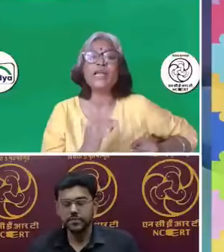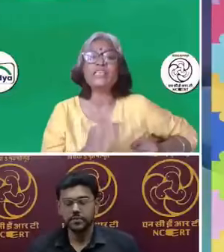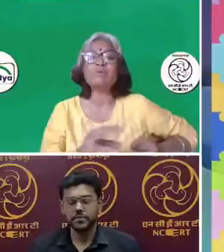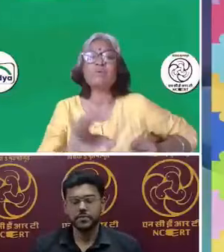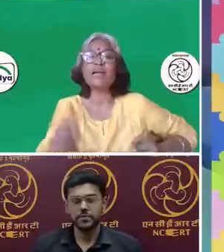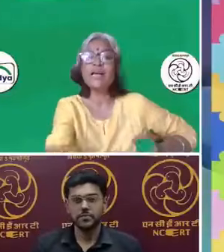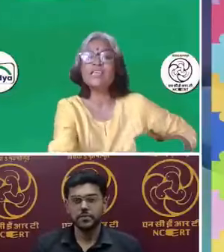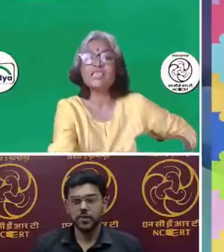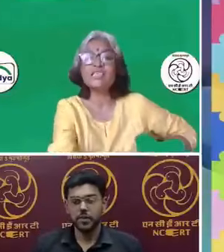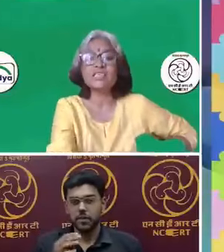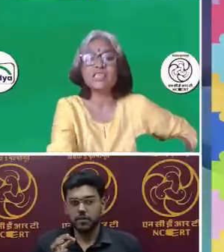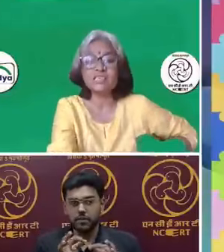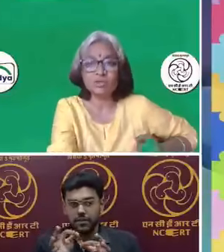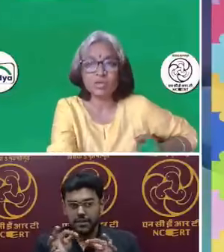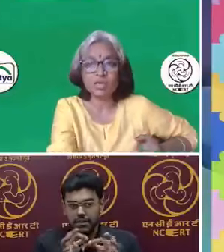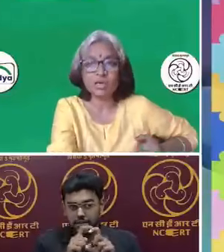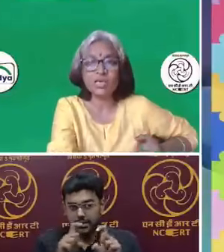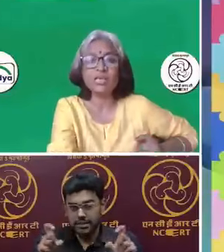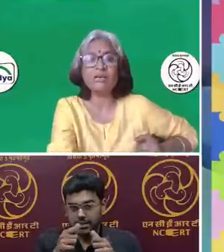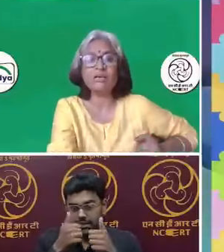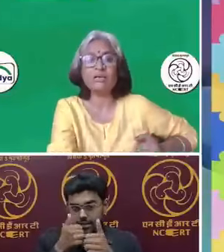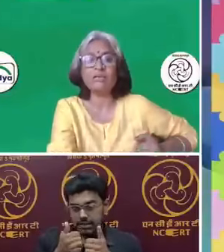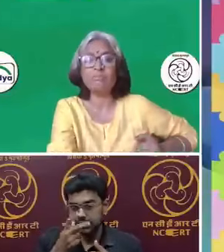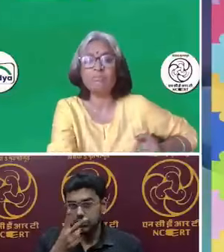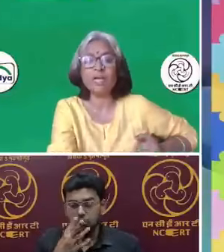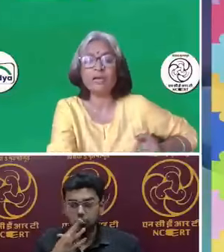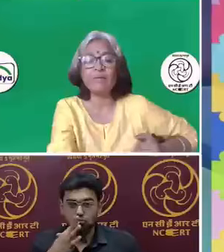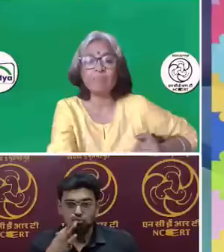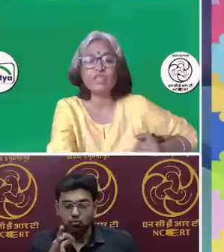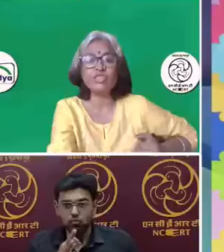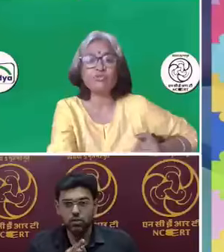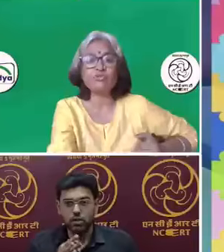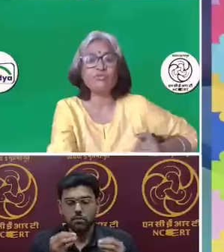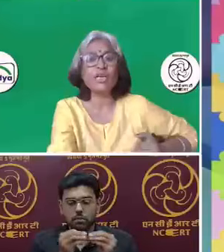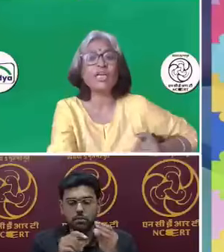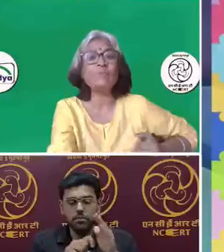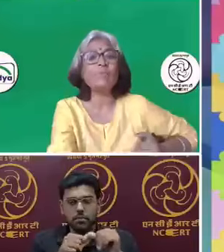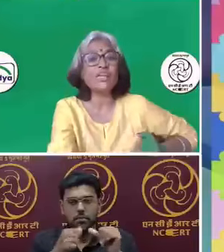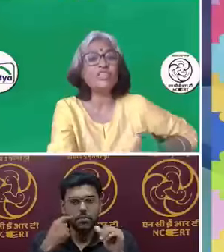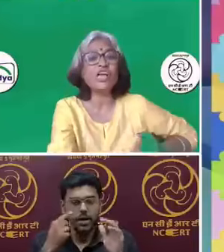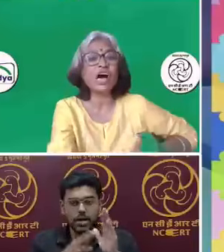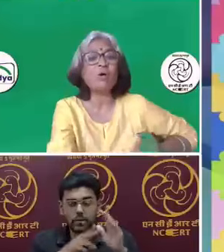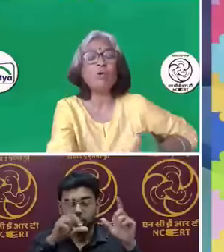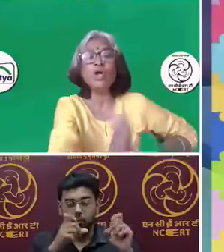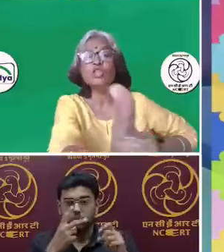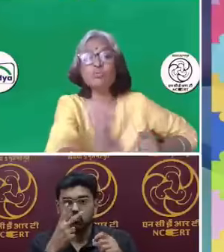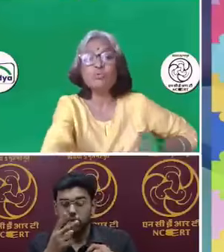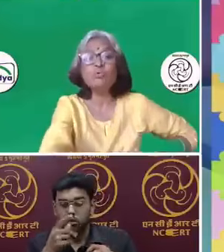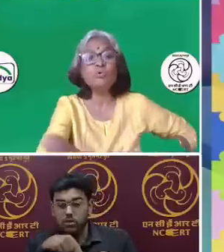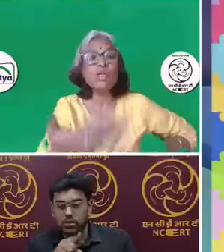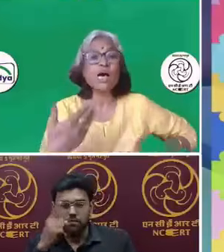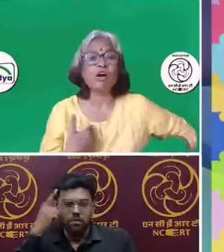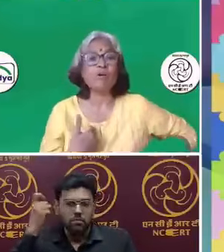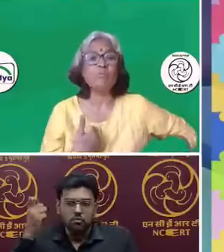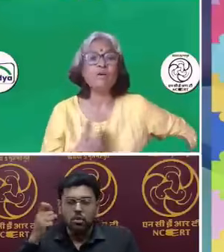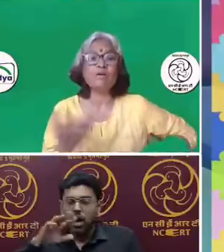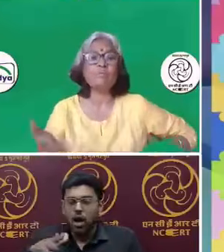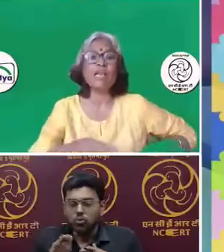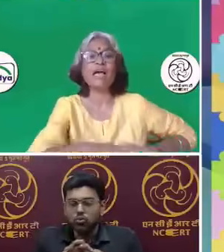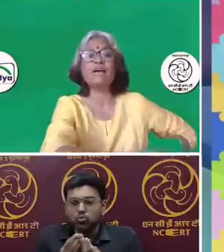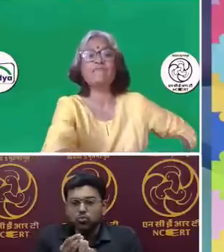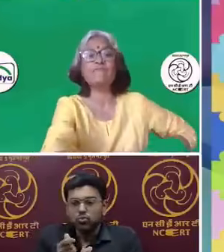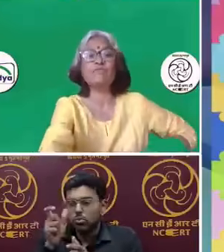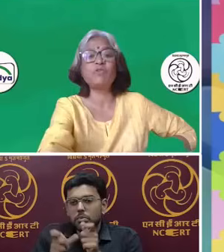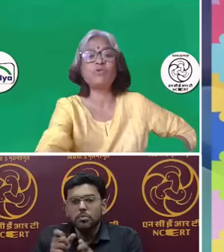it's so well explained, and it's a real True. brain picture, so you can imagine how smooth our common